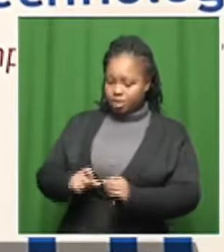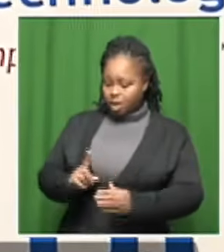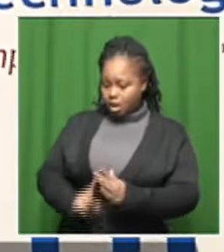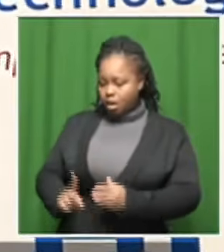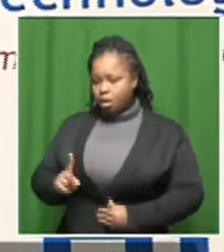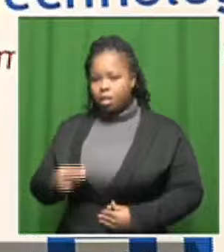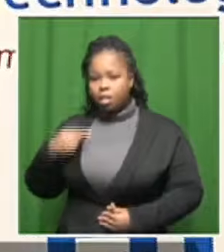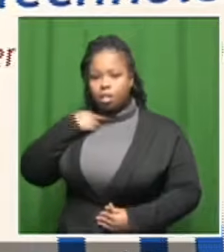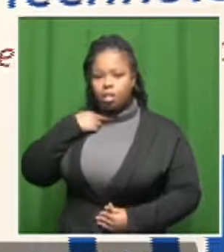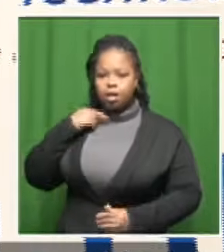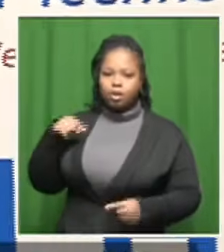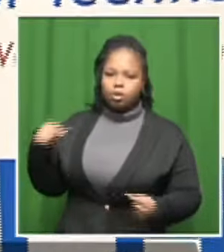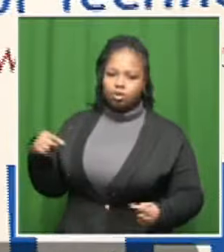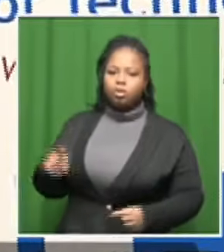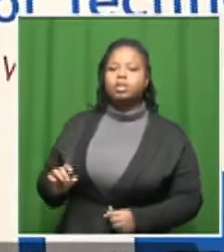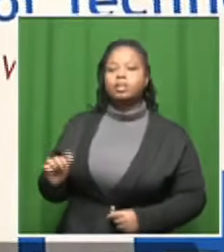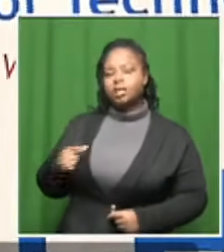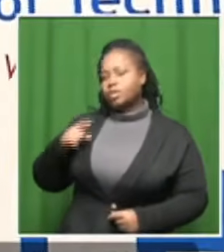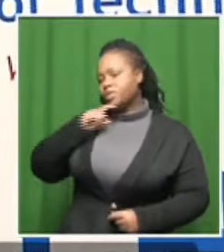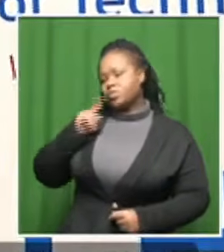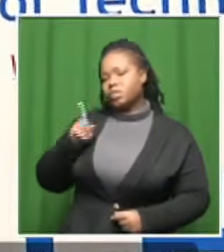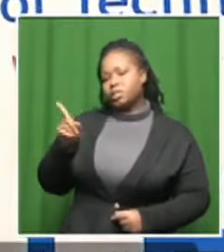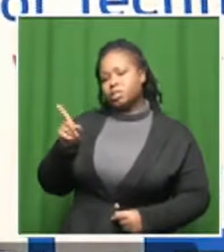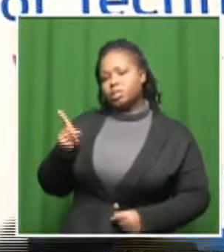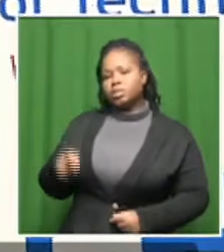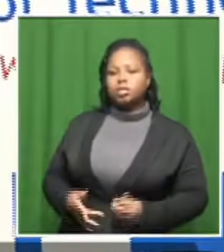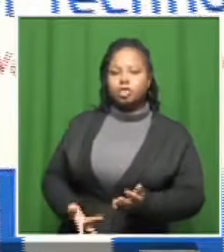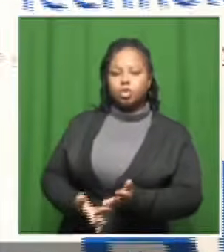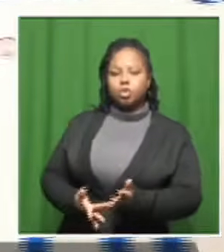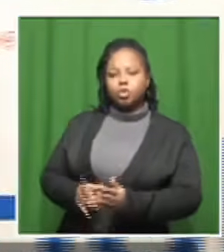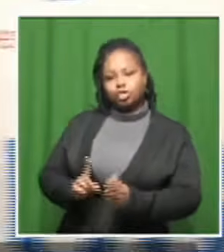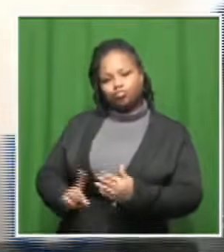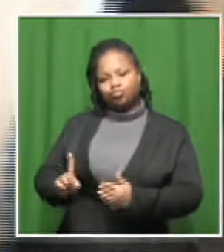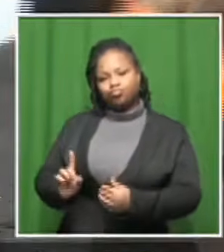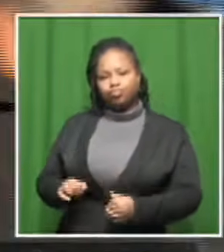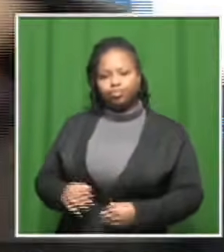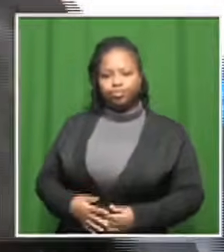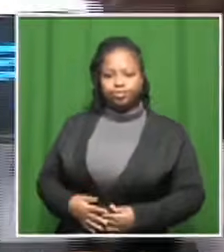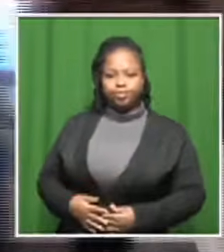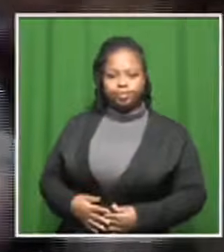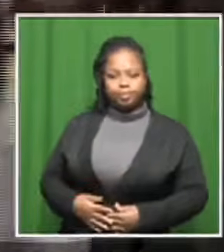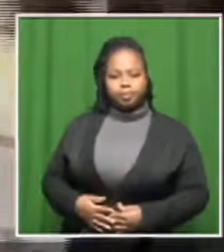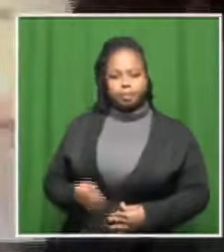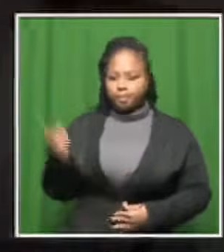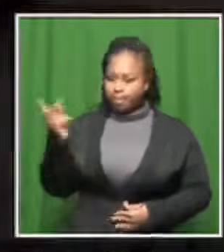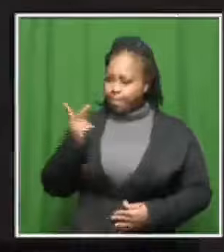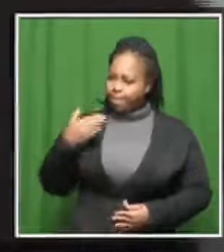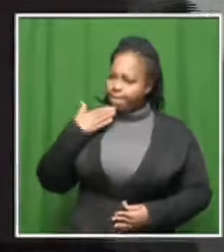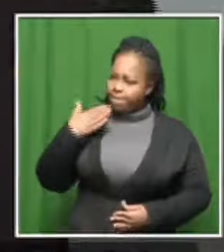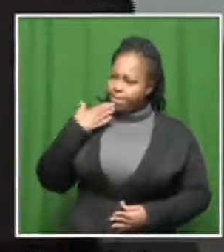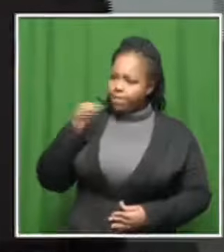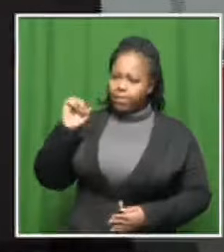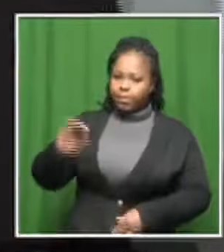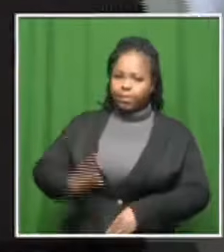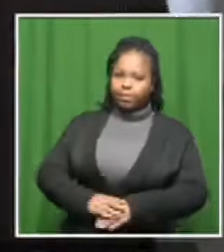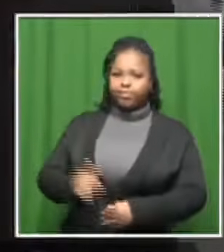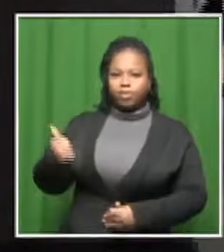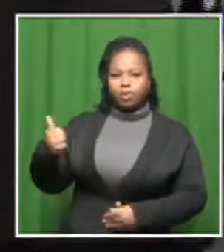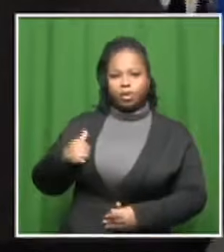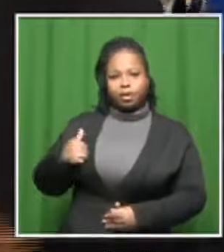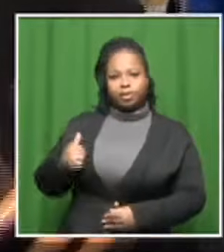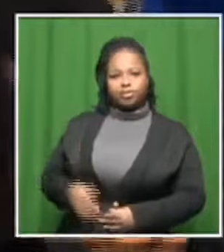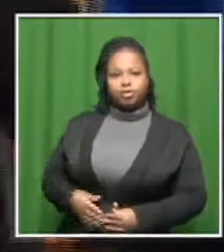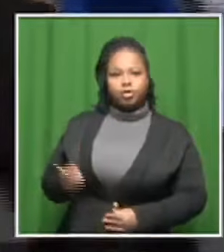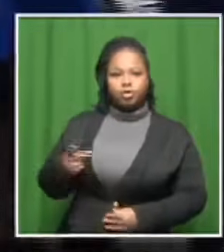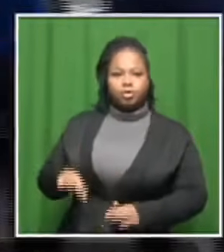keen area that such platforms can come to help the human. All right, Prof. Anish and Prof. Nico, thank you for your time. Good luck as well. I know the